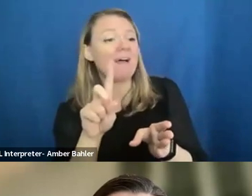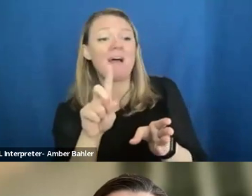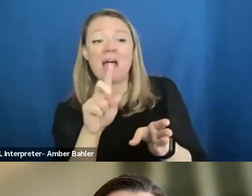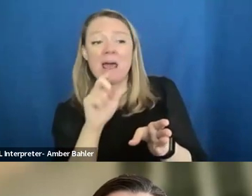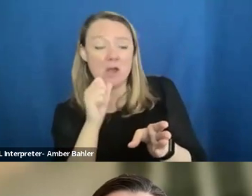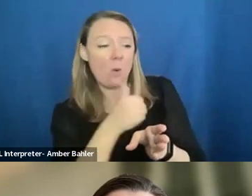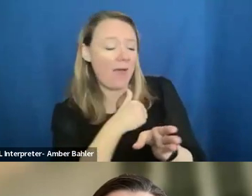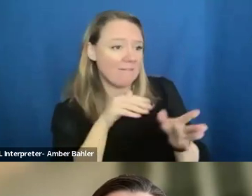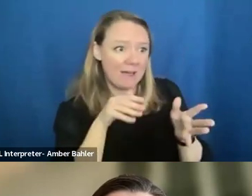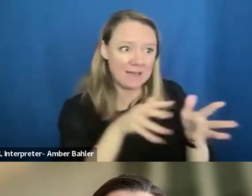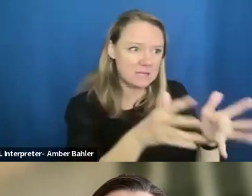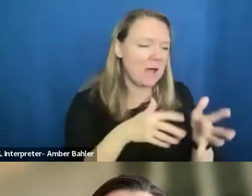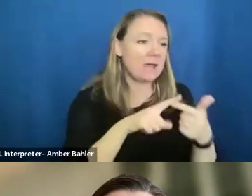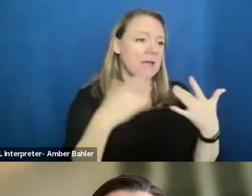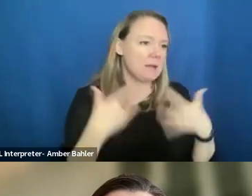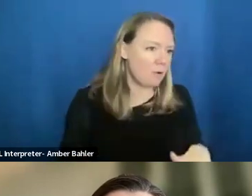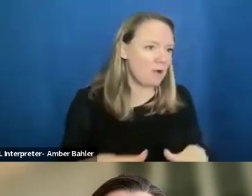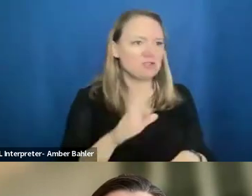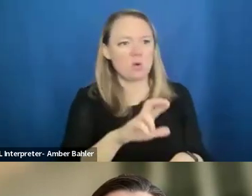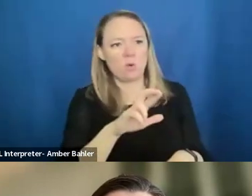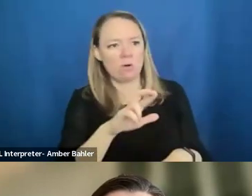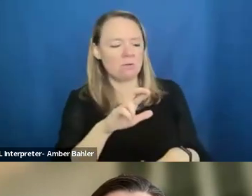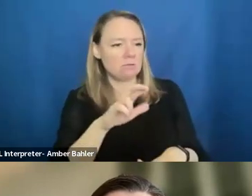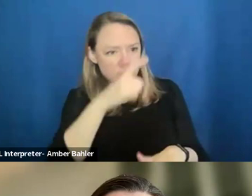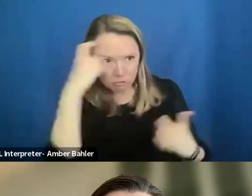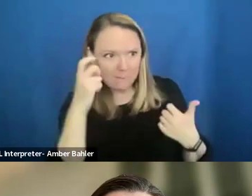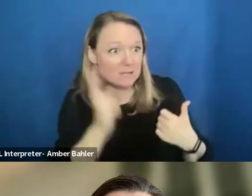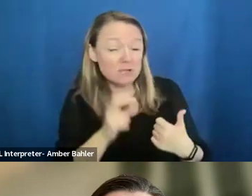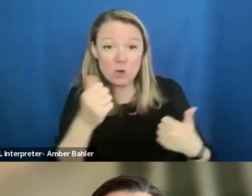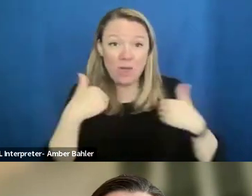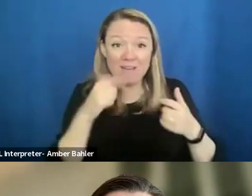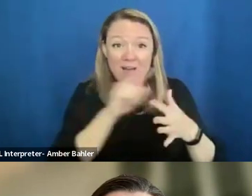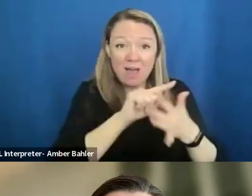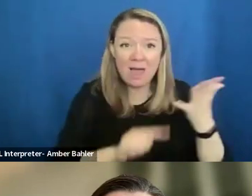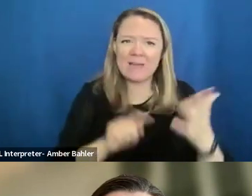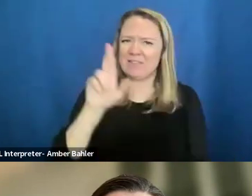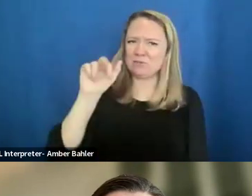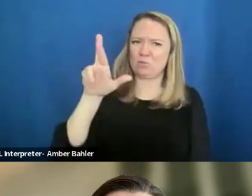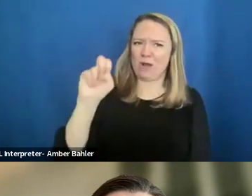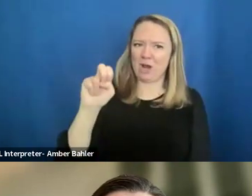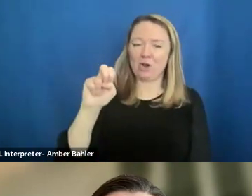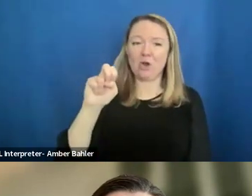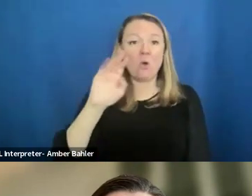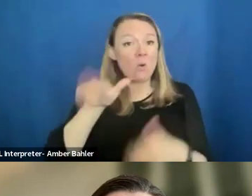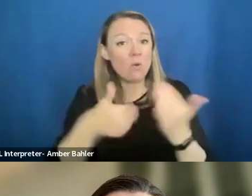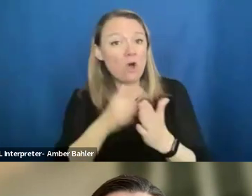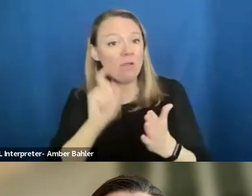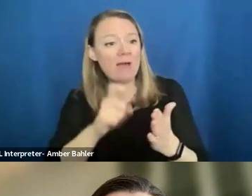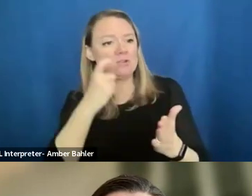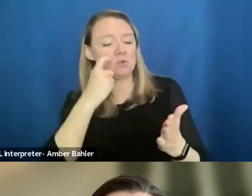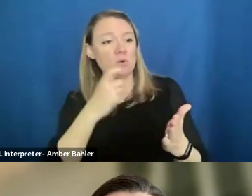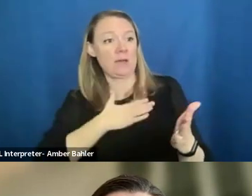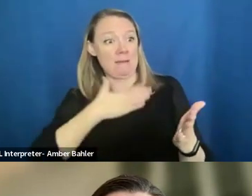Rep. Davis mentioned, depression. We all have to be able to recognize and address that. And you know, we think about behavioral